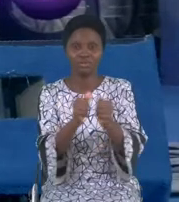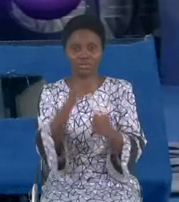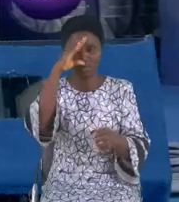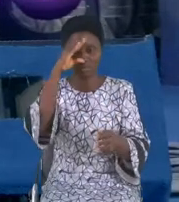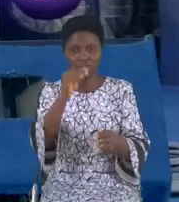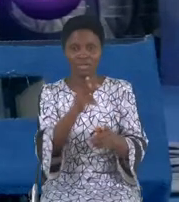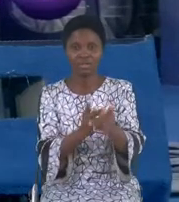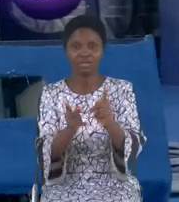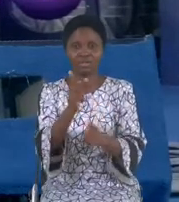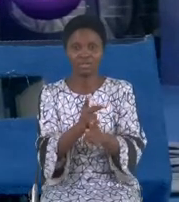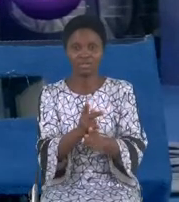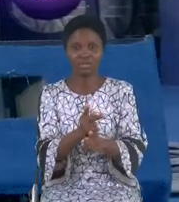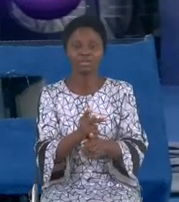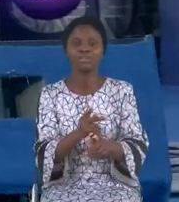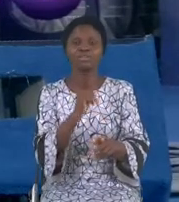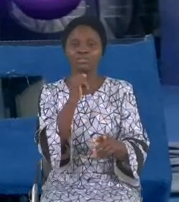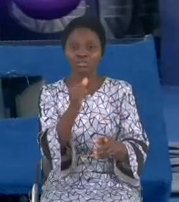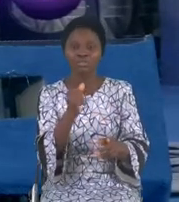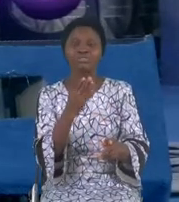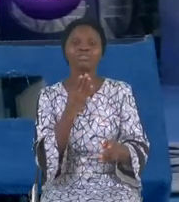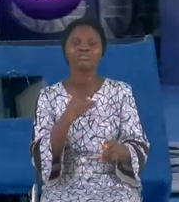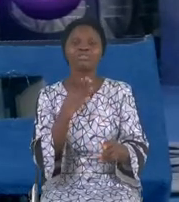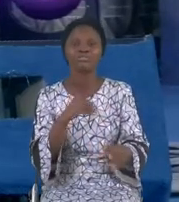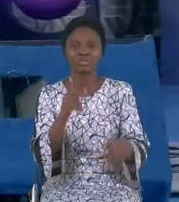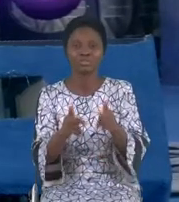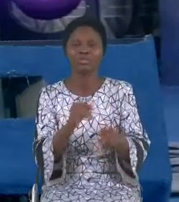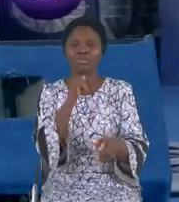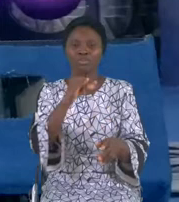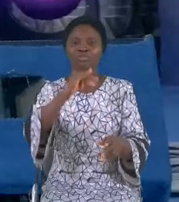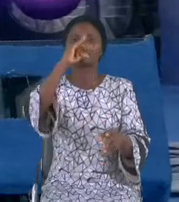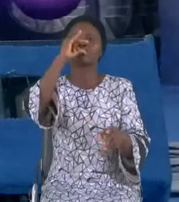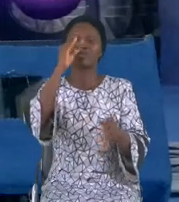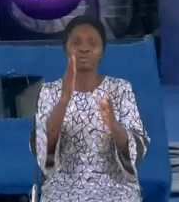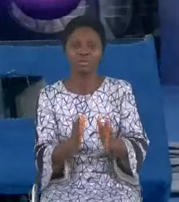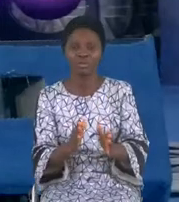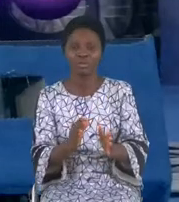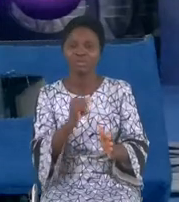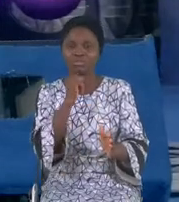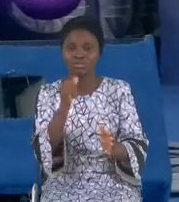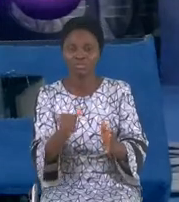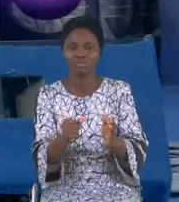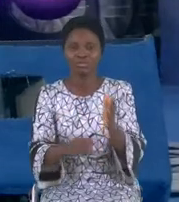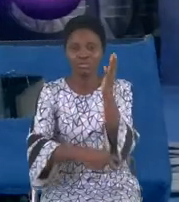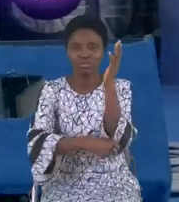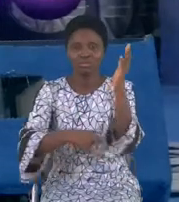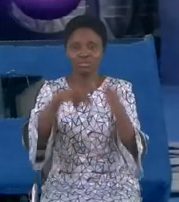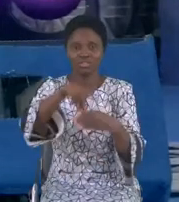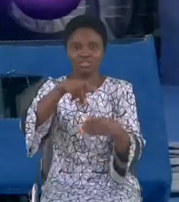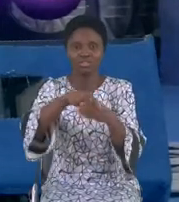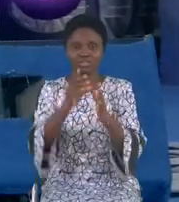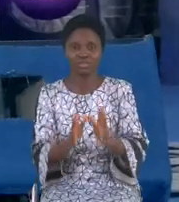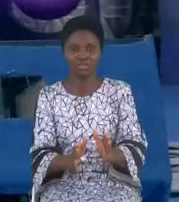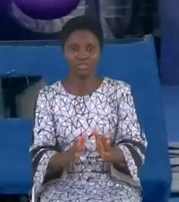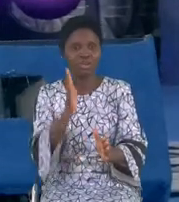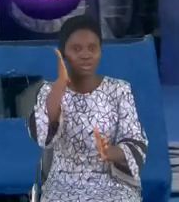coverages no drunkards no new violence no exercise shall inherit the kingdom of